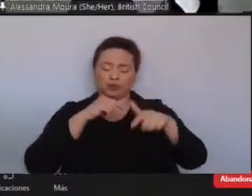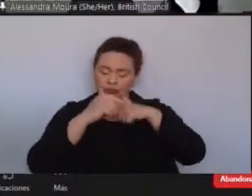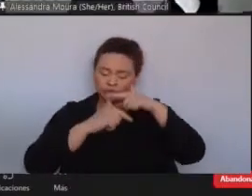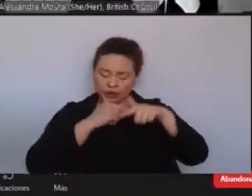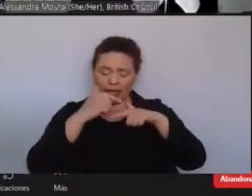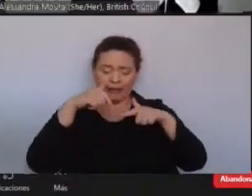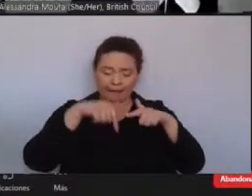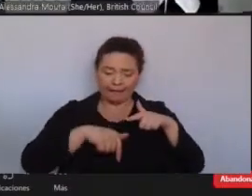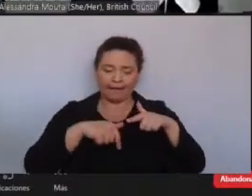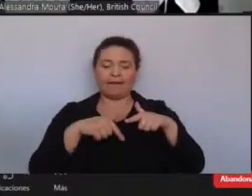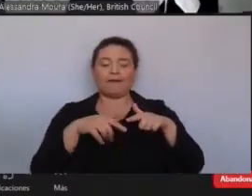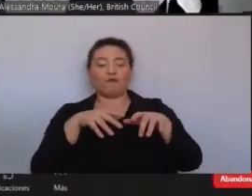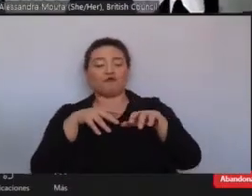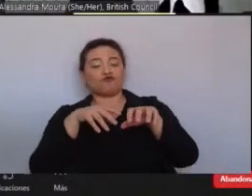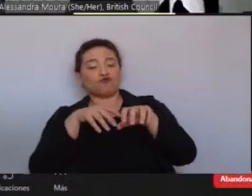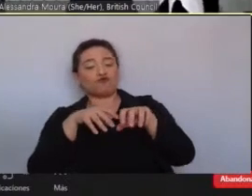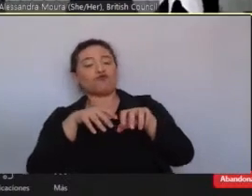that?